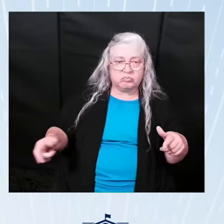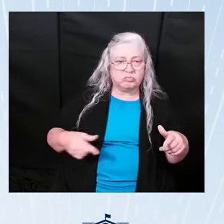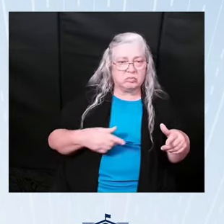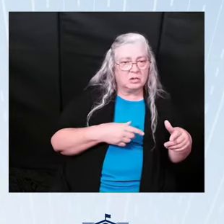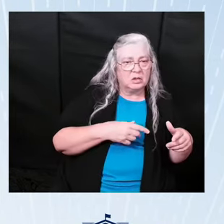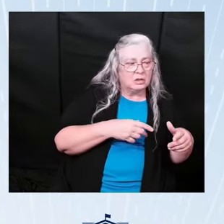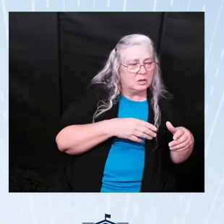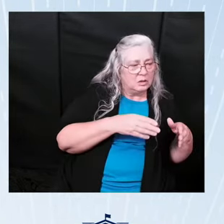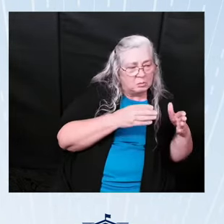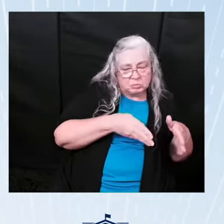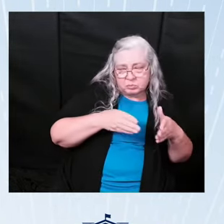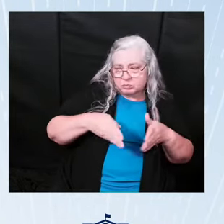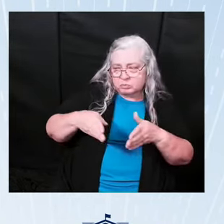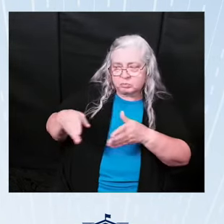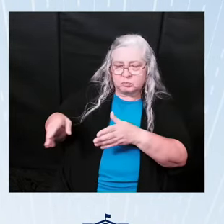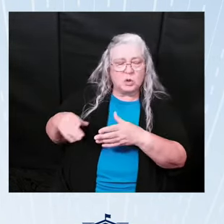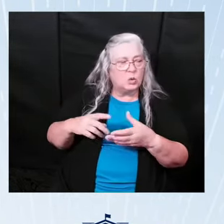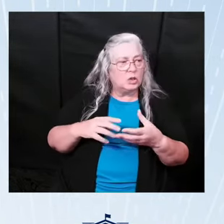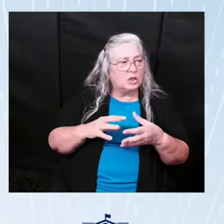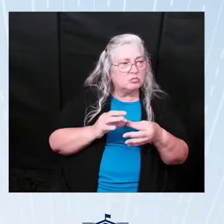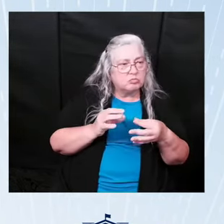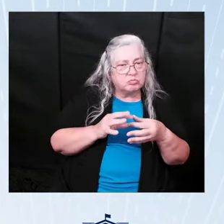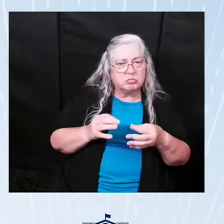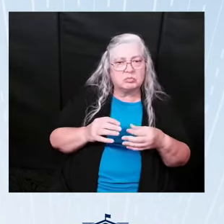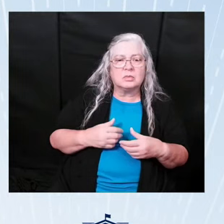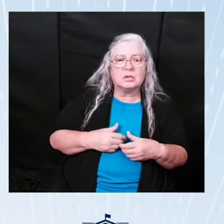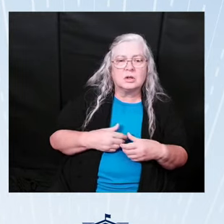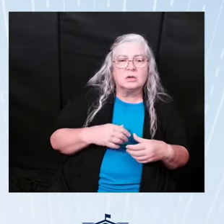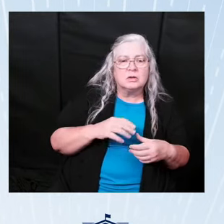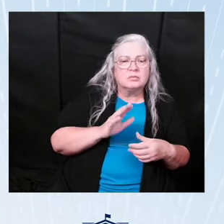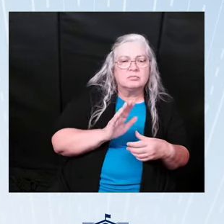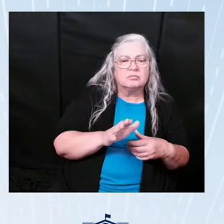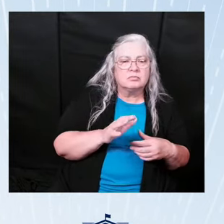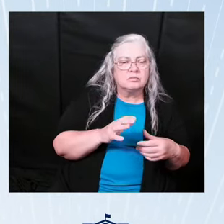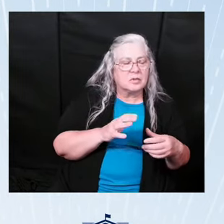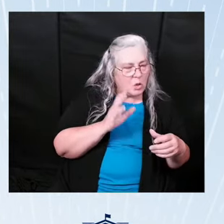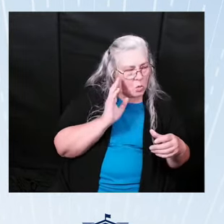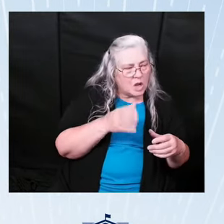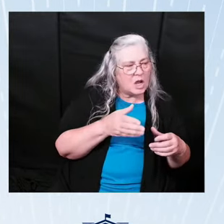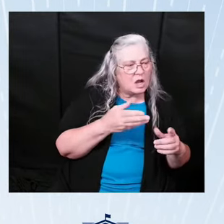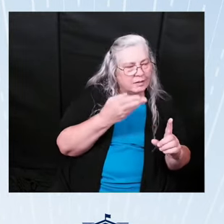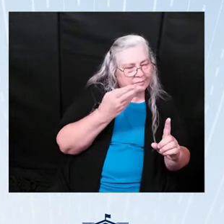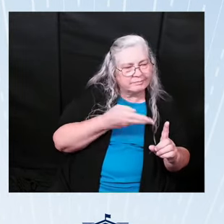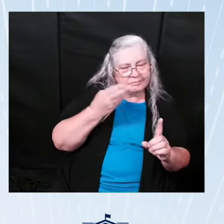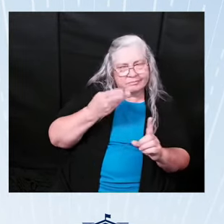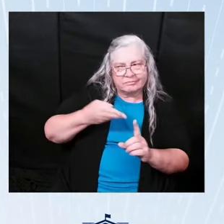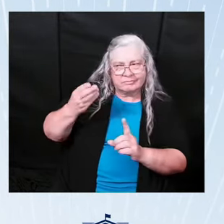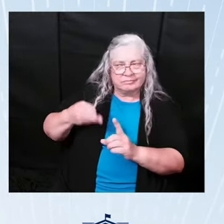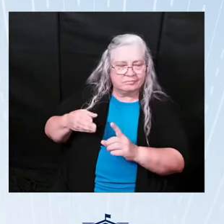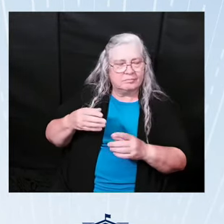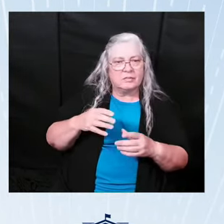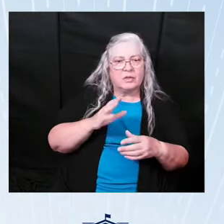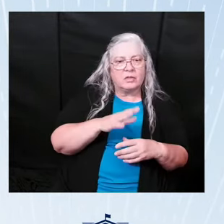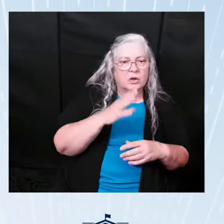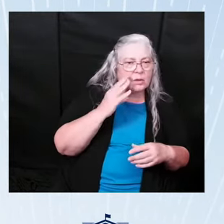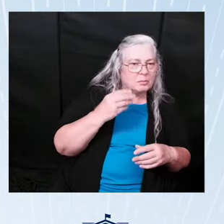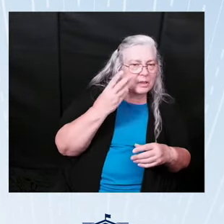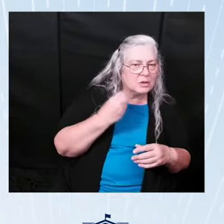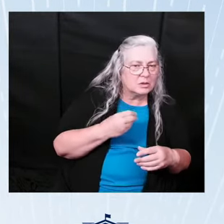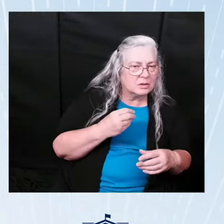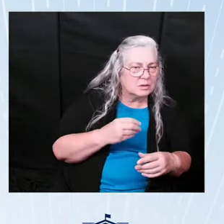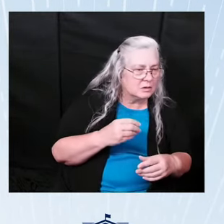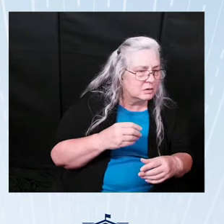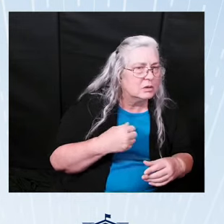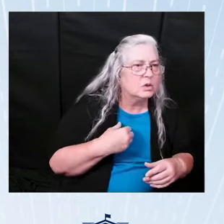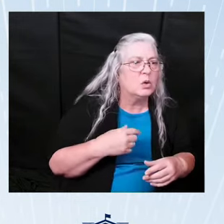off of their experience, and I'm going to begin with Dr. Martin. So for framing, the president announced